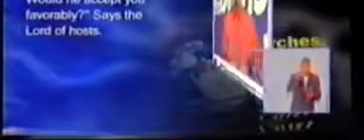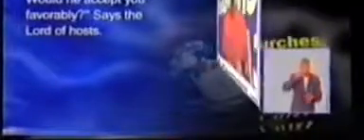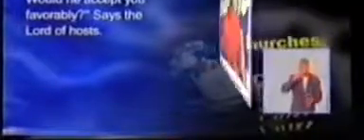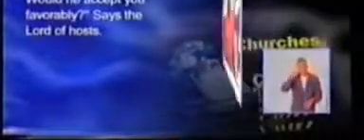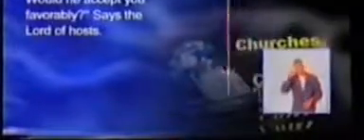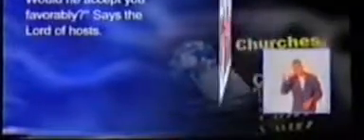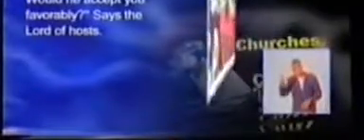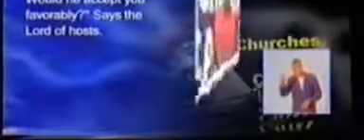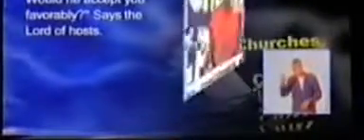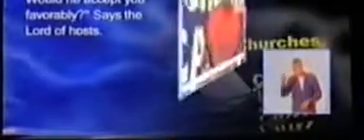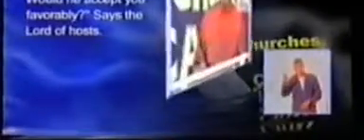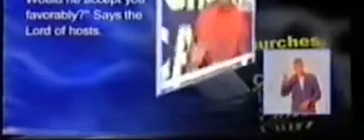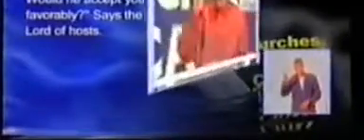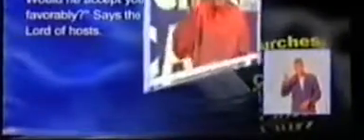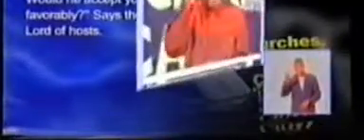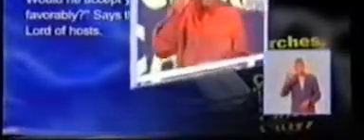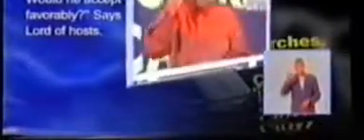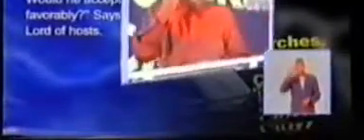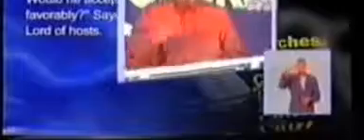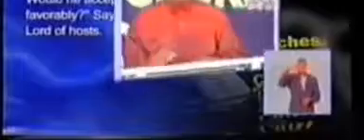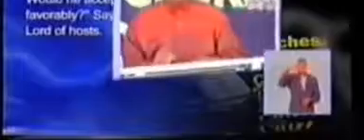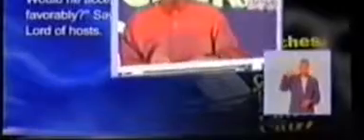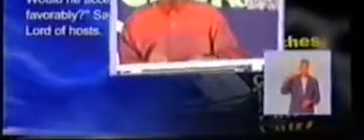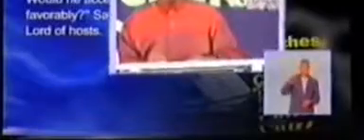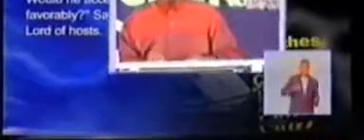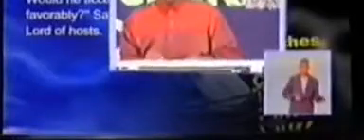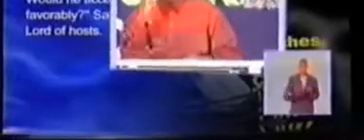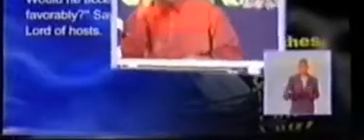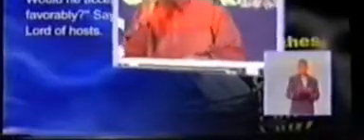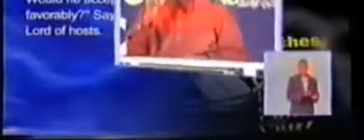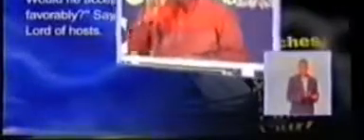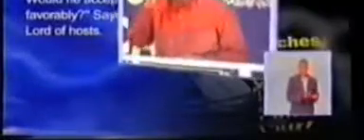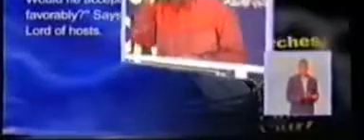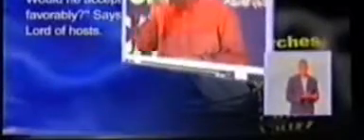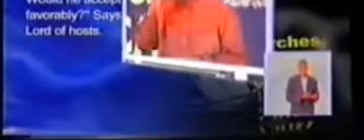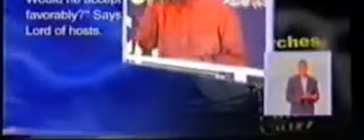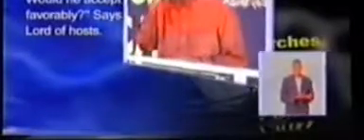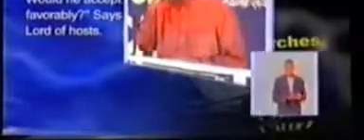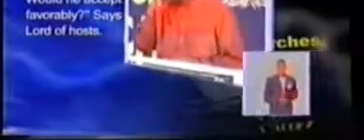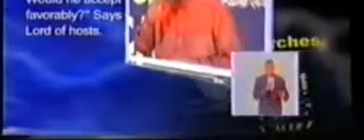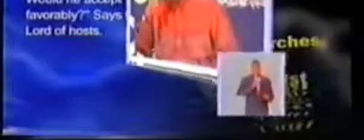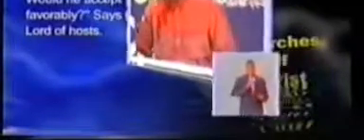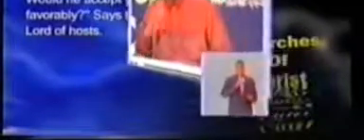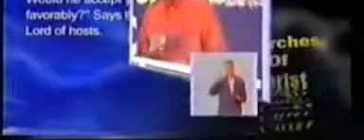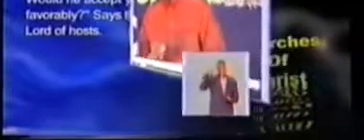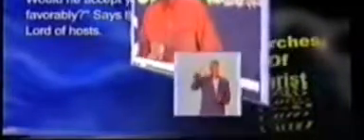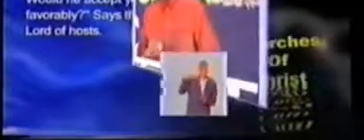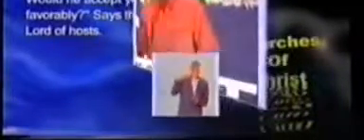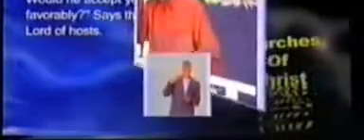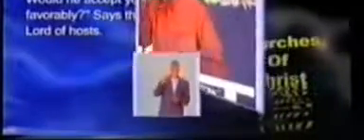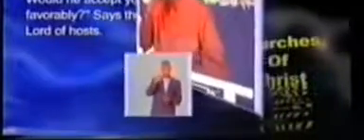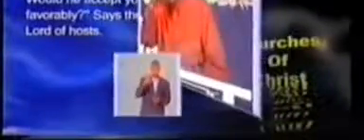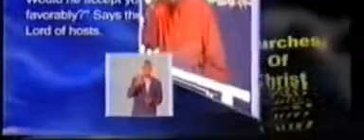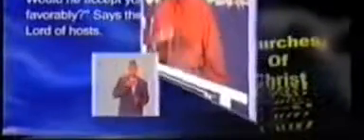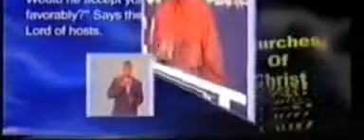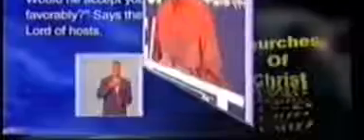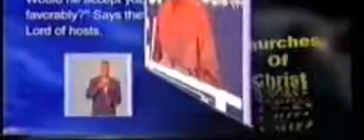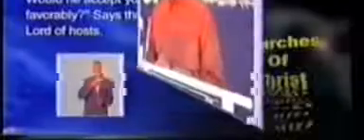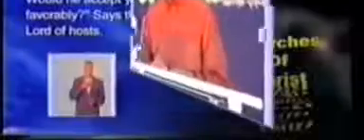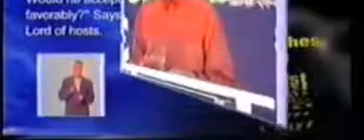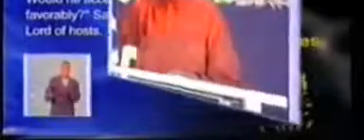the Lord of hosts. And everybody, Adisya, and Awaha. When you go to Israel, you will go to Israel. was so almost ya